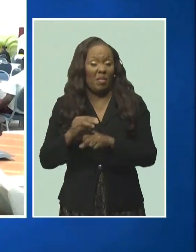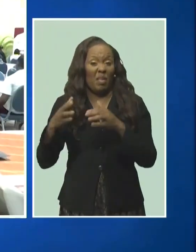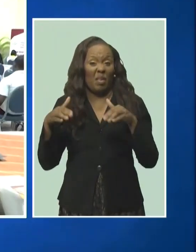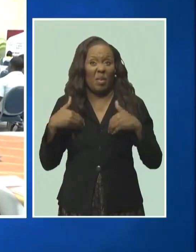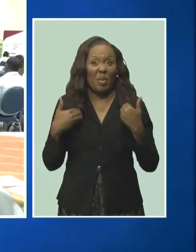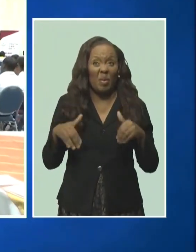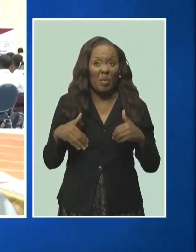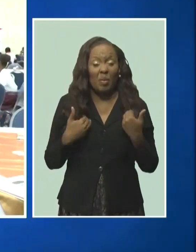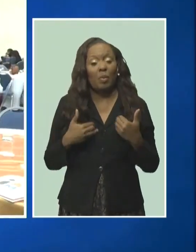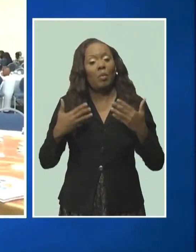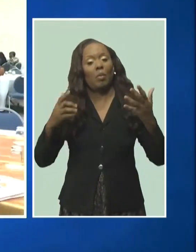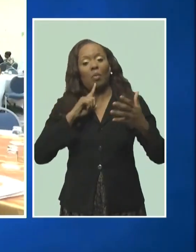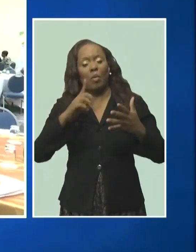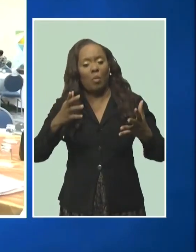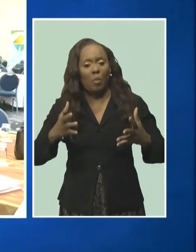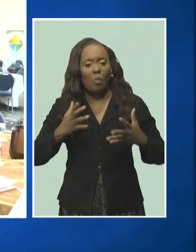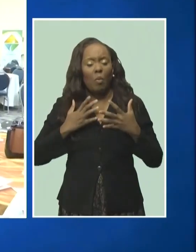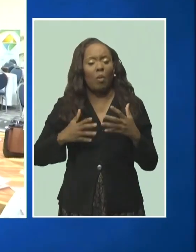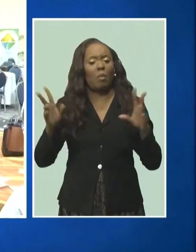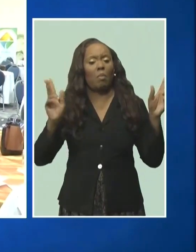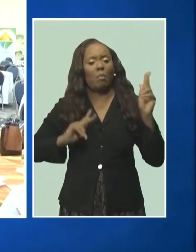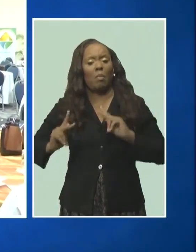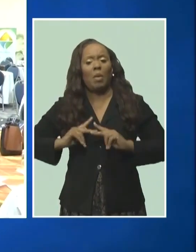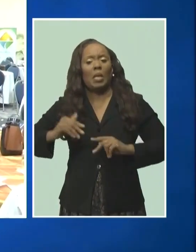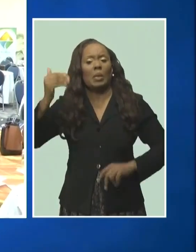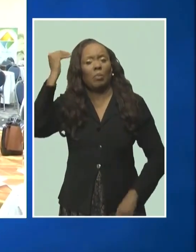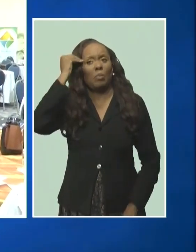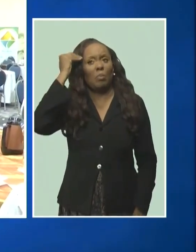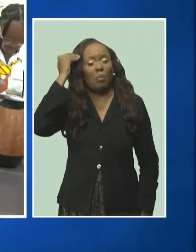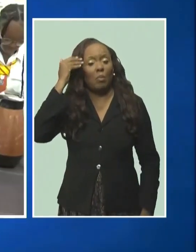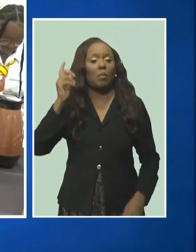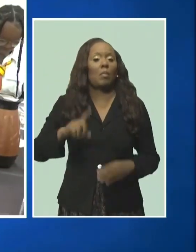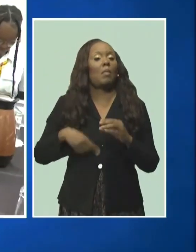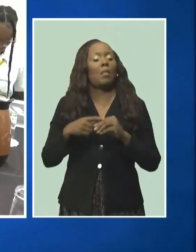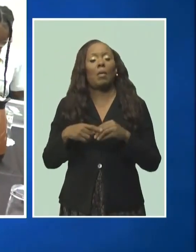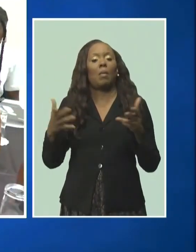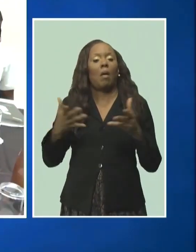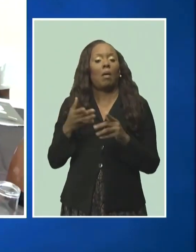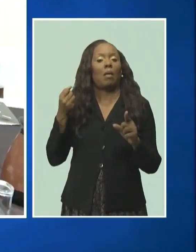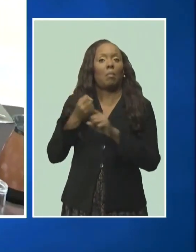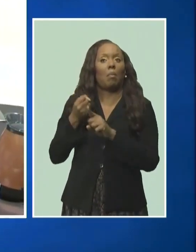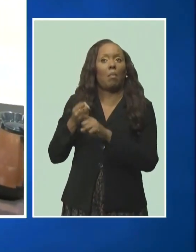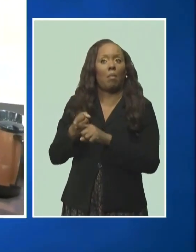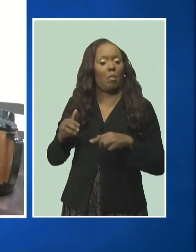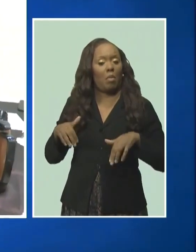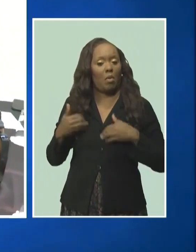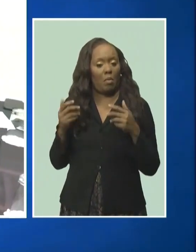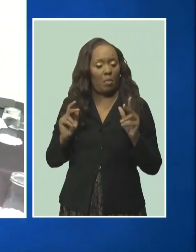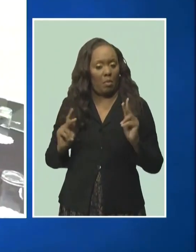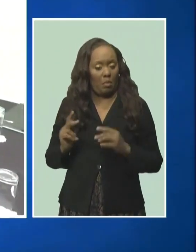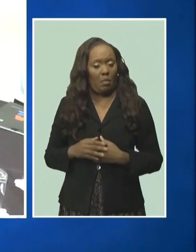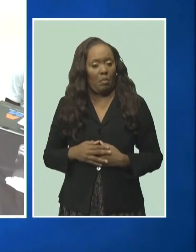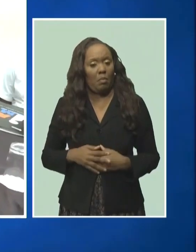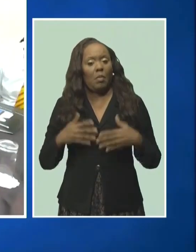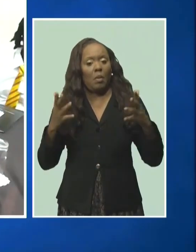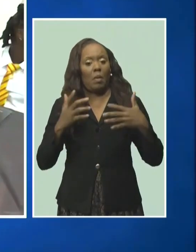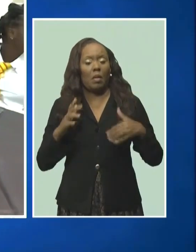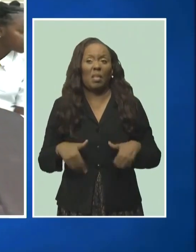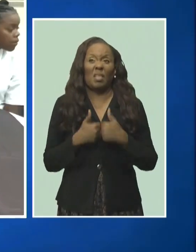with opportunities. According to him, 10,000 free e-learning training courses have been made available to young people within the